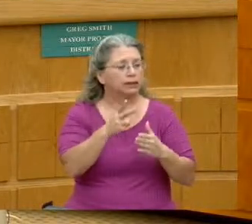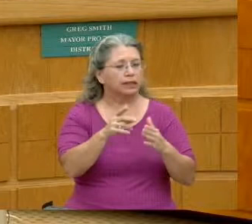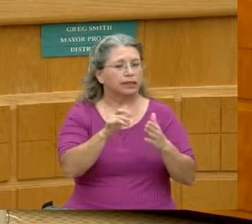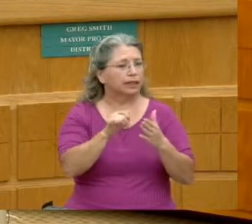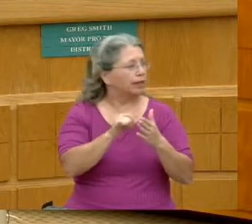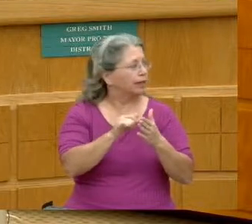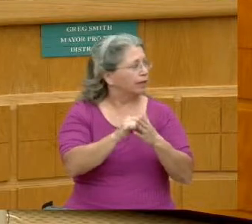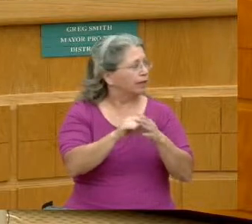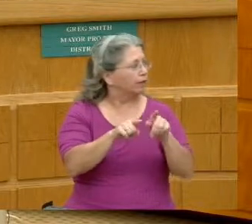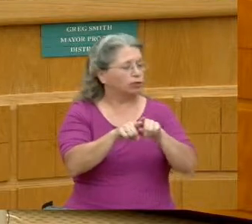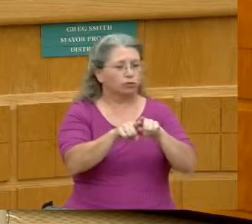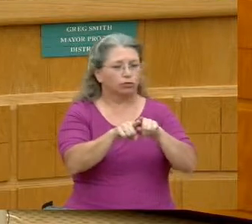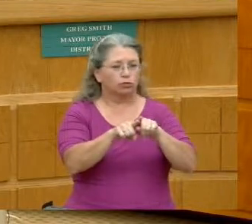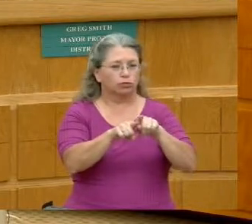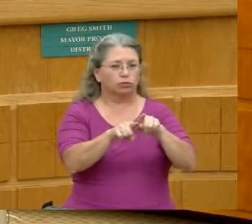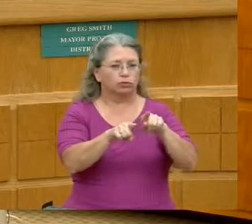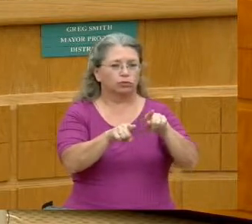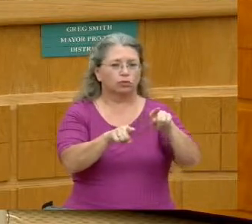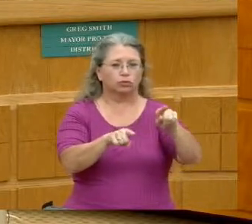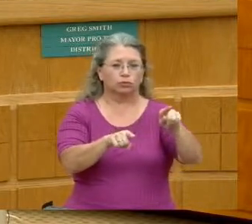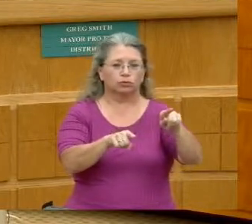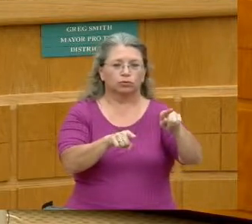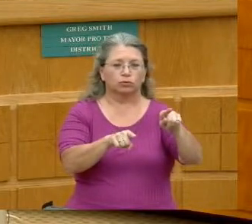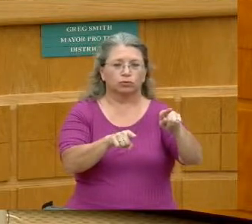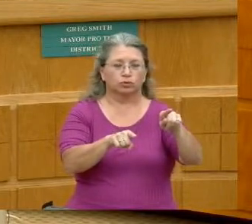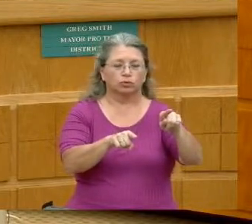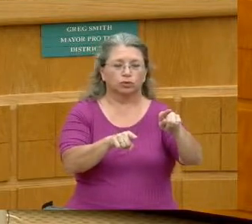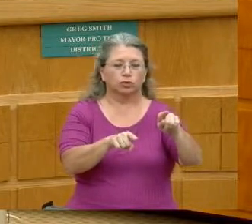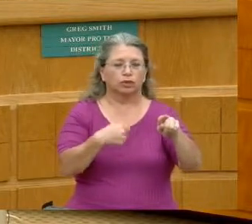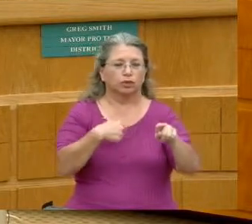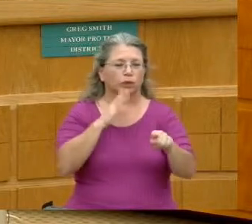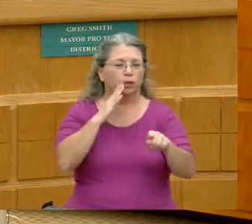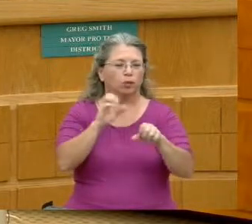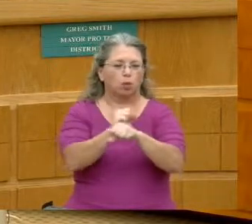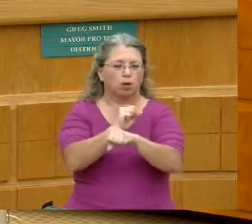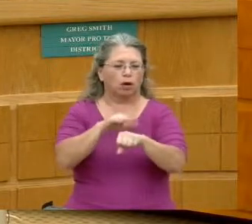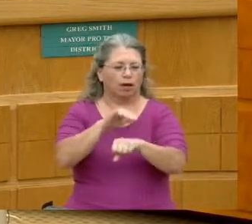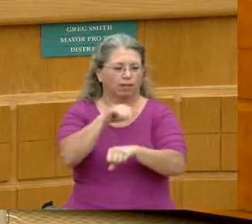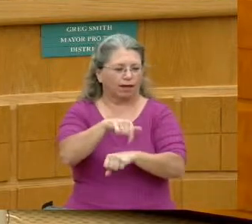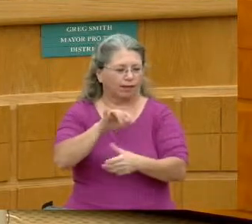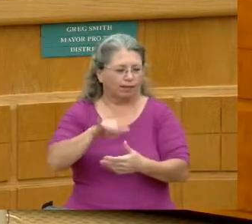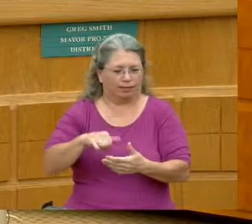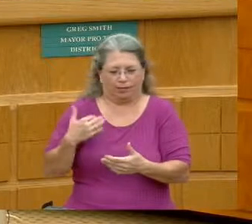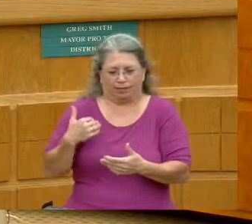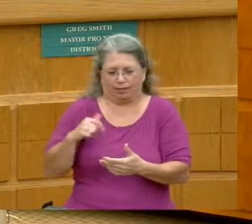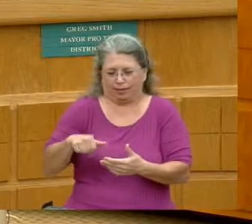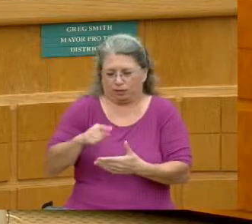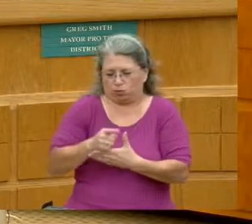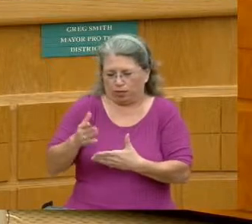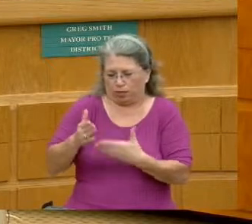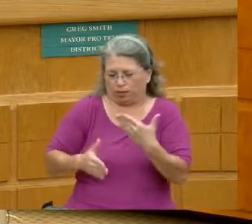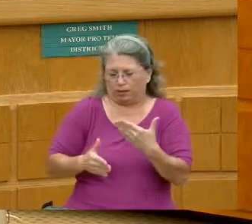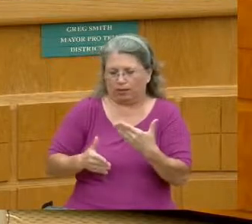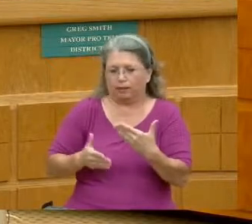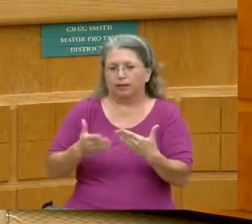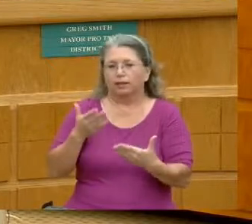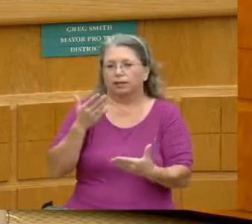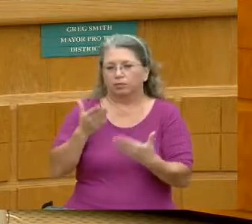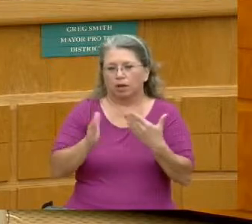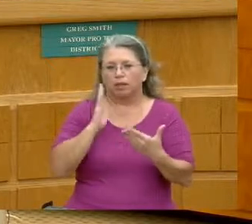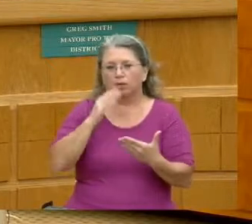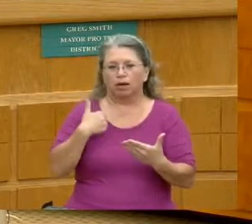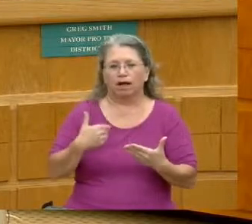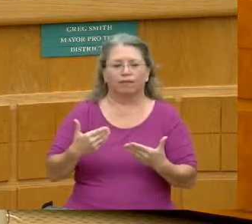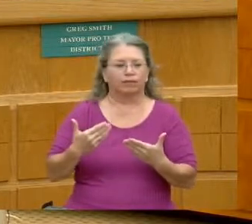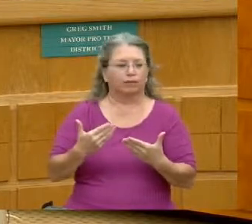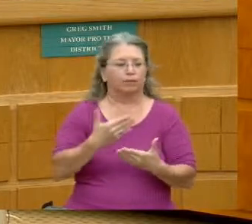line. And what we'll do is we'll work on this over the weekend, and probably by Monday we'll have a new version of the model that is